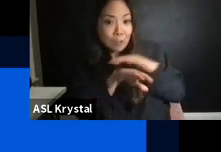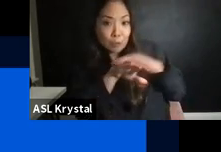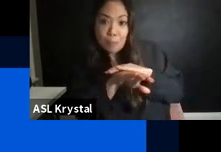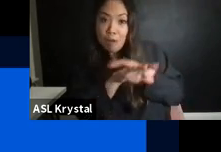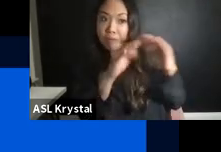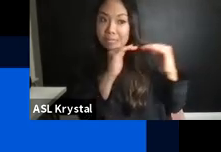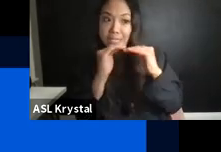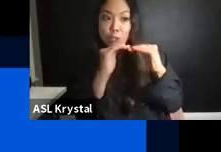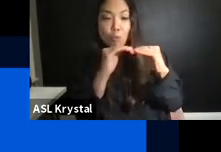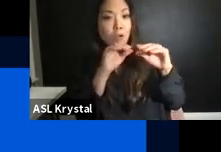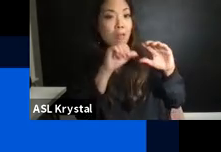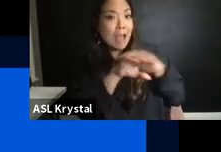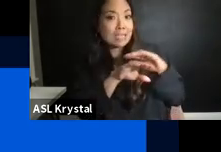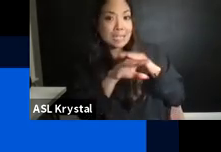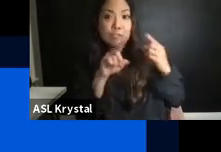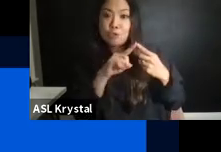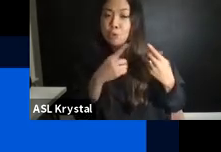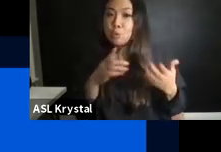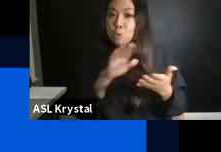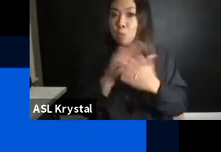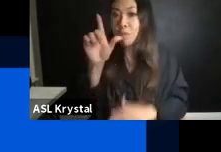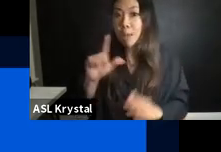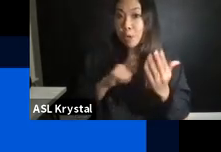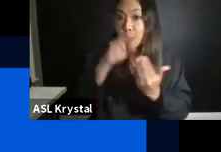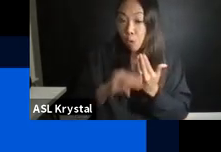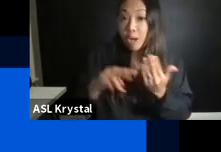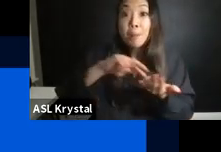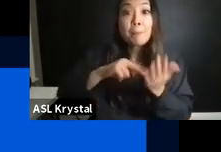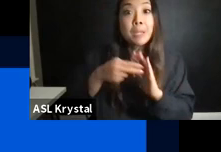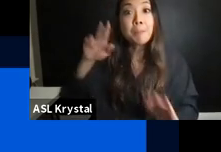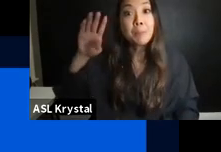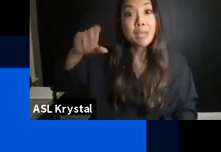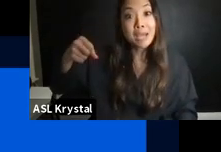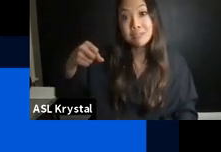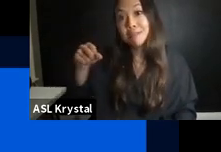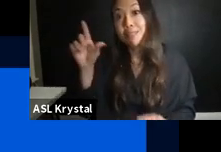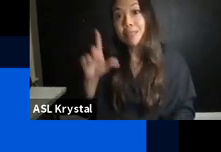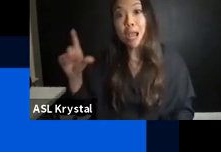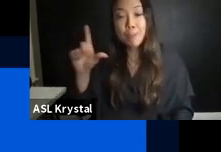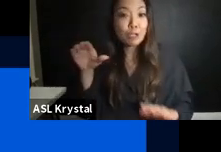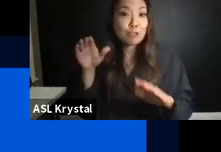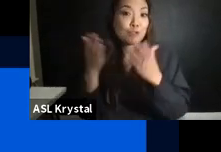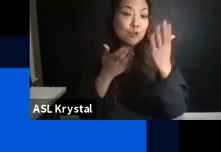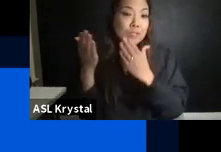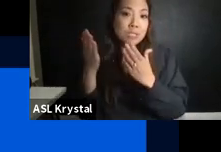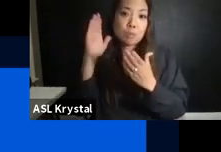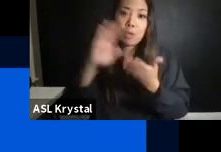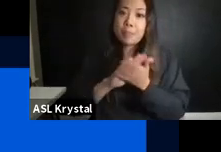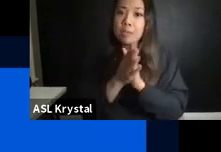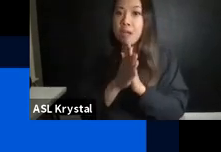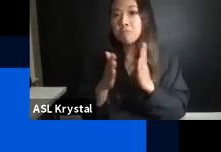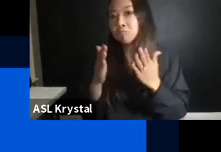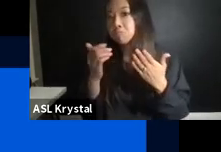library programs then boston public schools library services will become a significant element of a